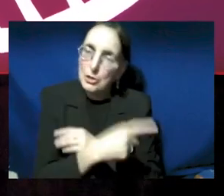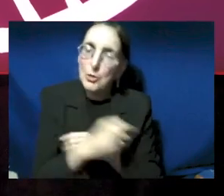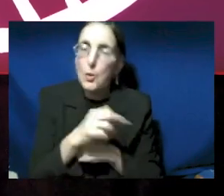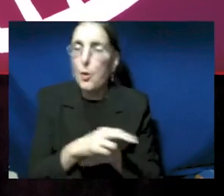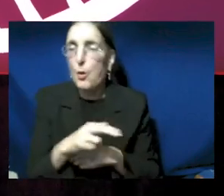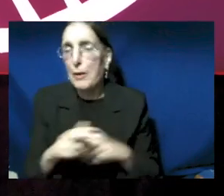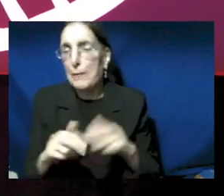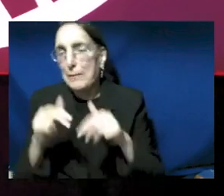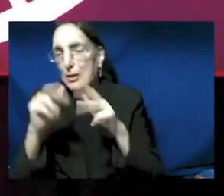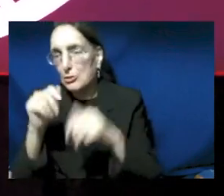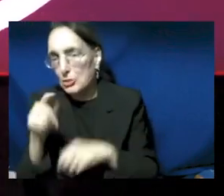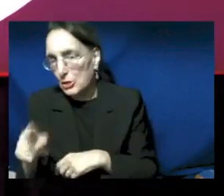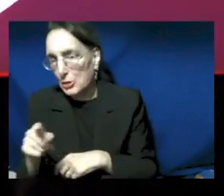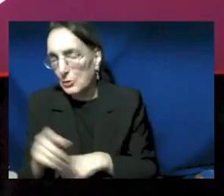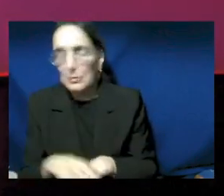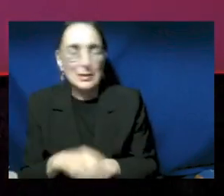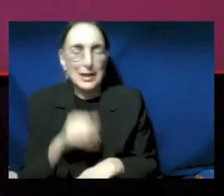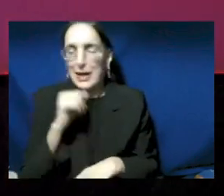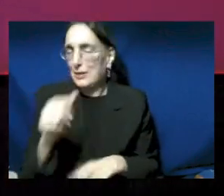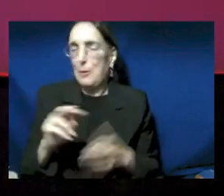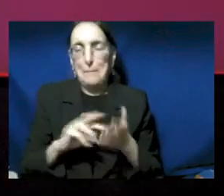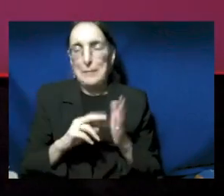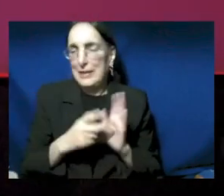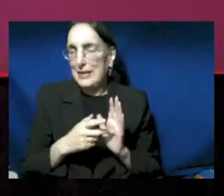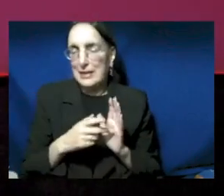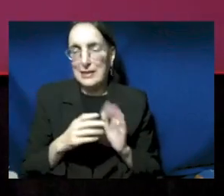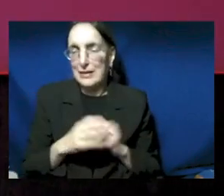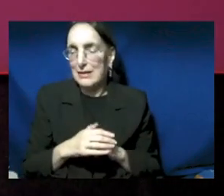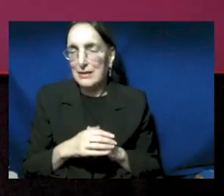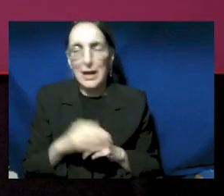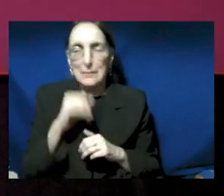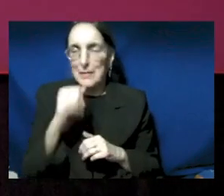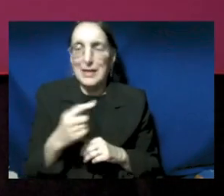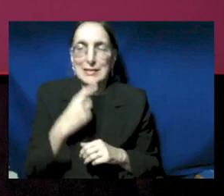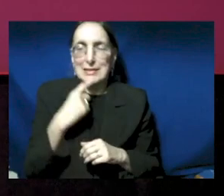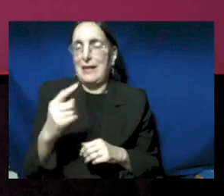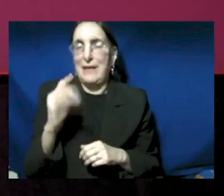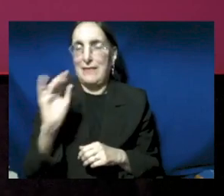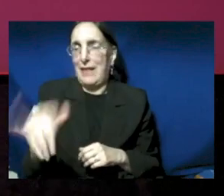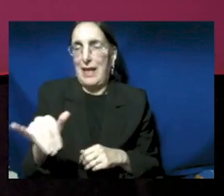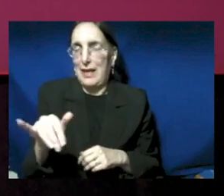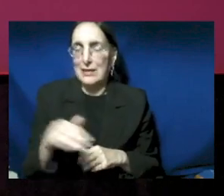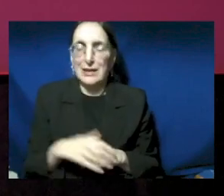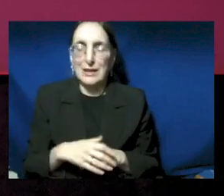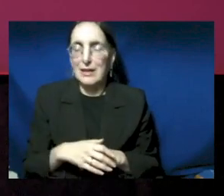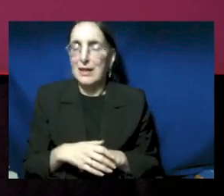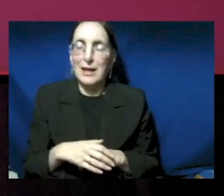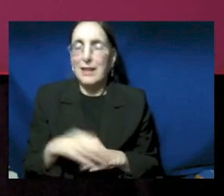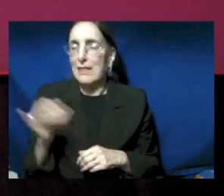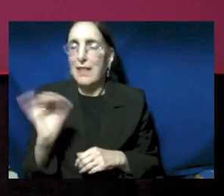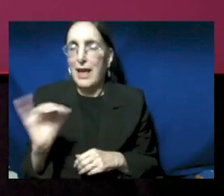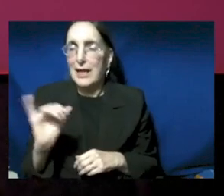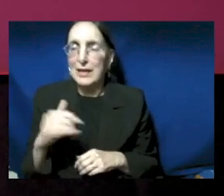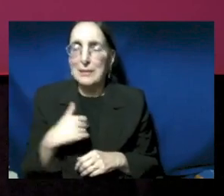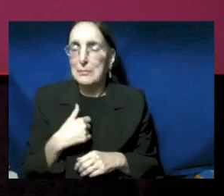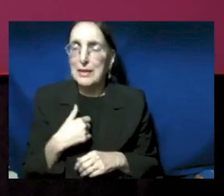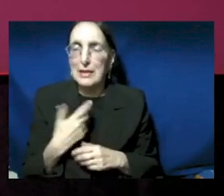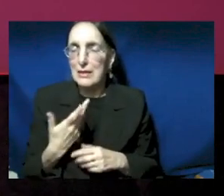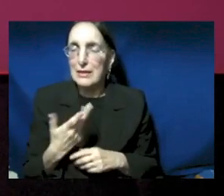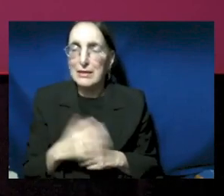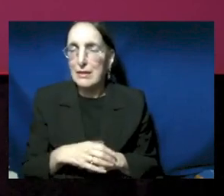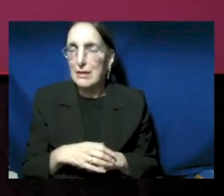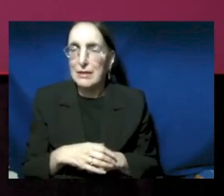way that is, I'm not saying that in a way that I'm being curt.